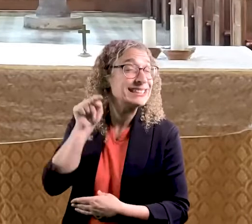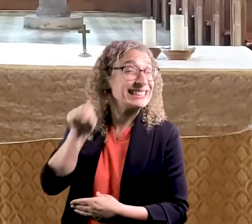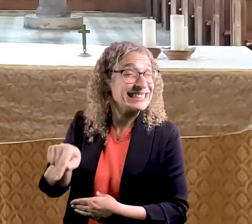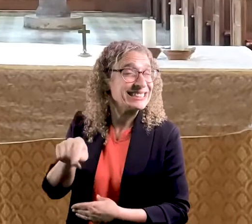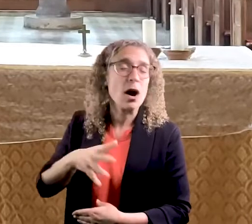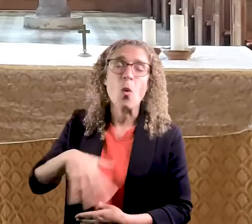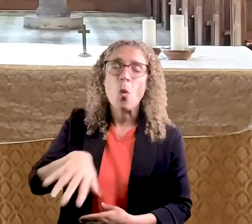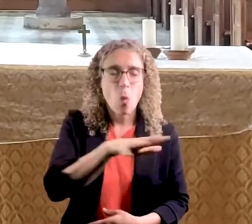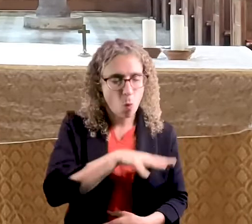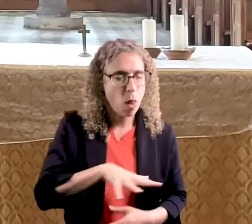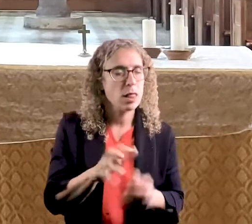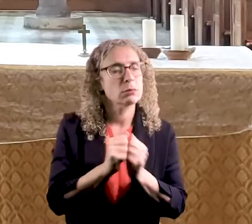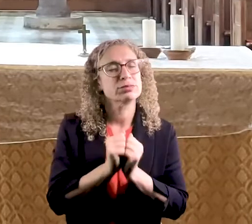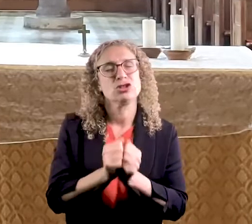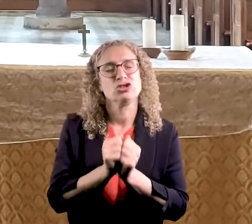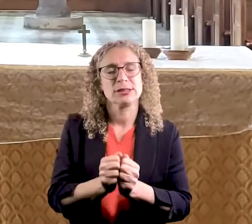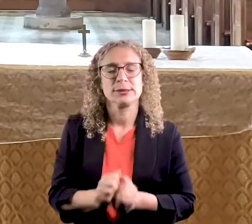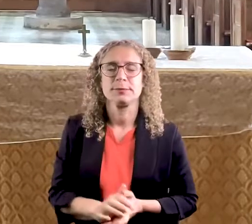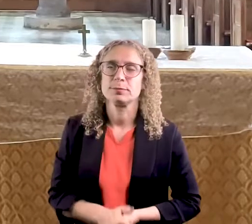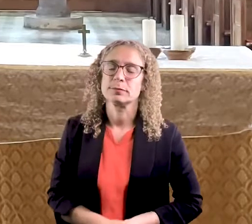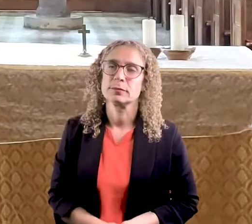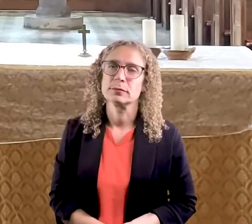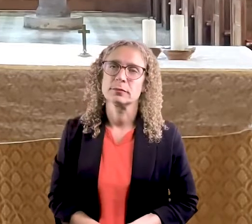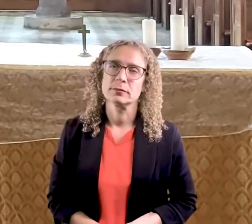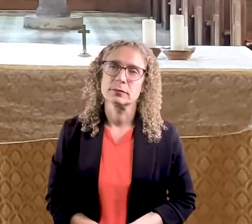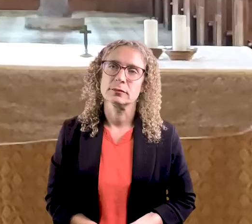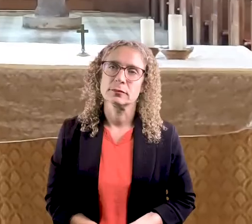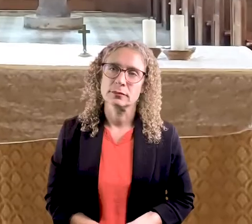all are precious in your sight.